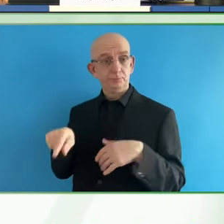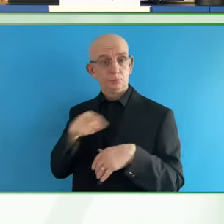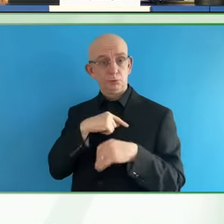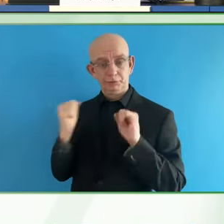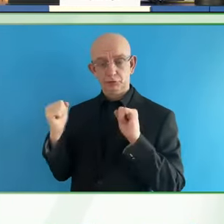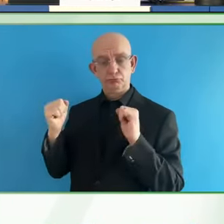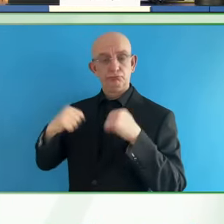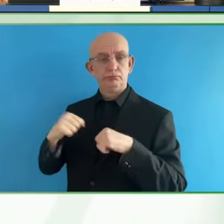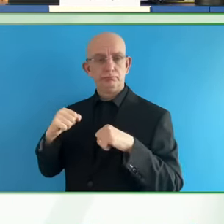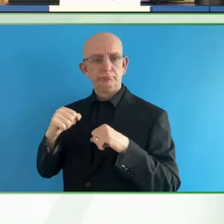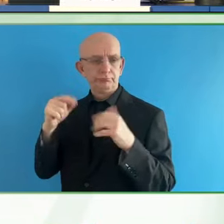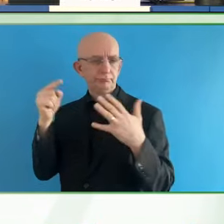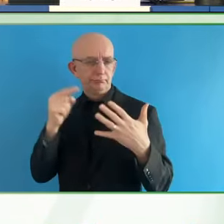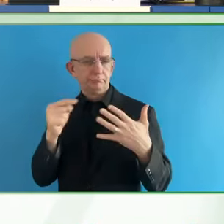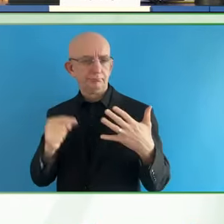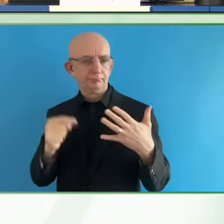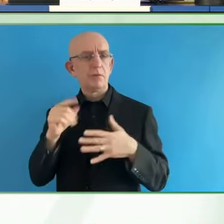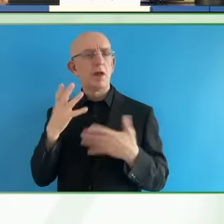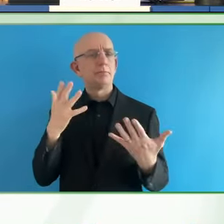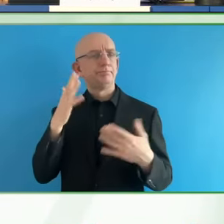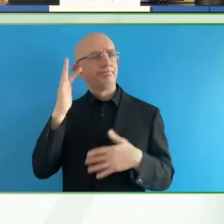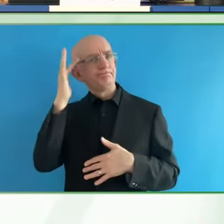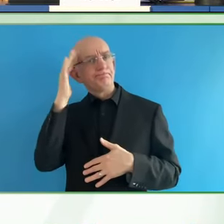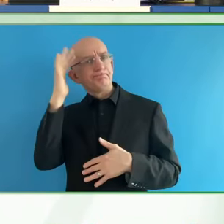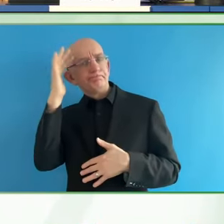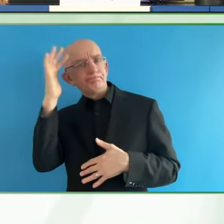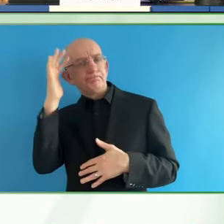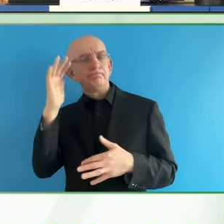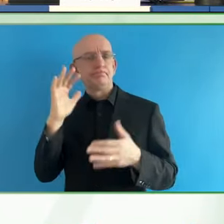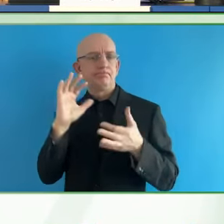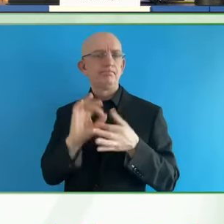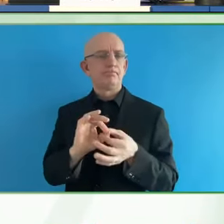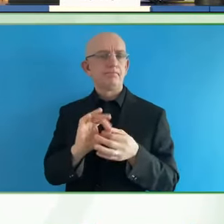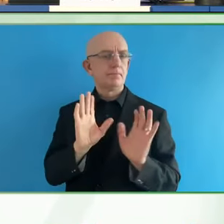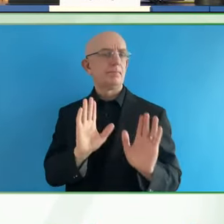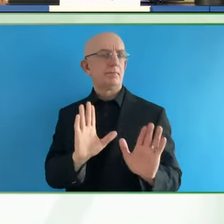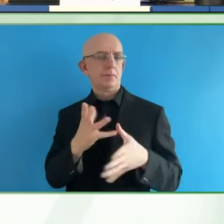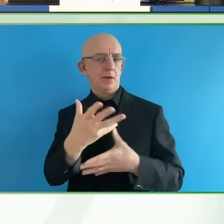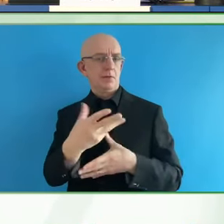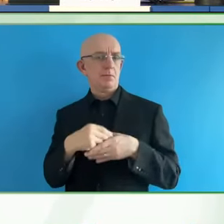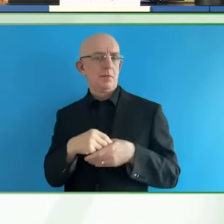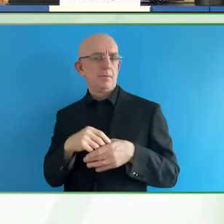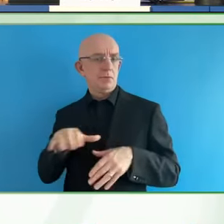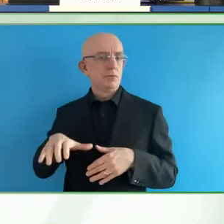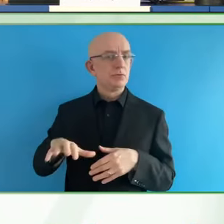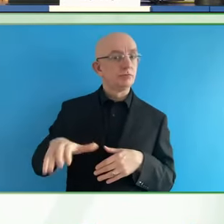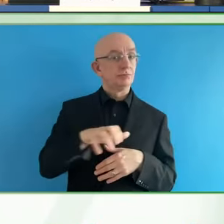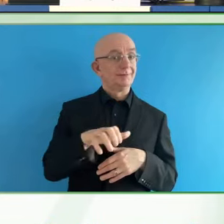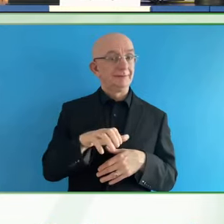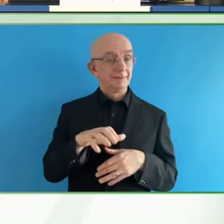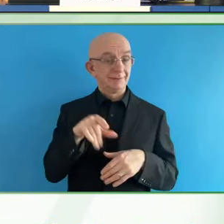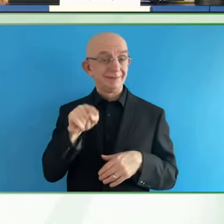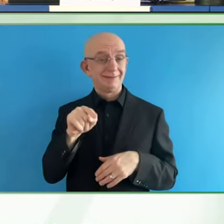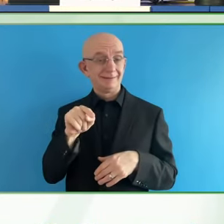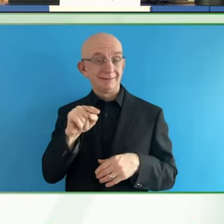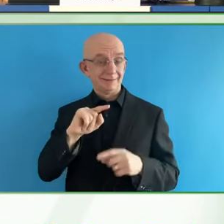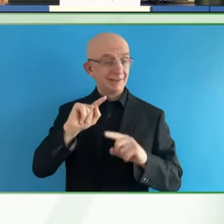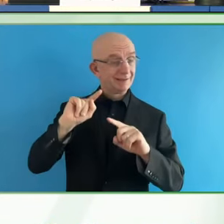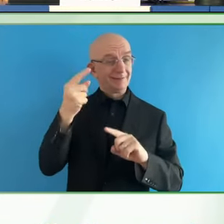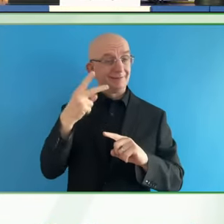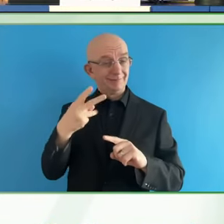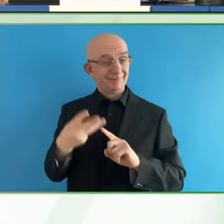around a widely agreed concept of rights-based inclusive education. And the key principles are